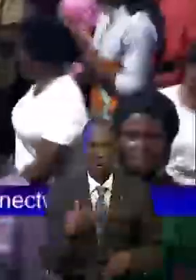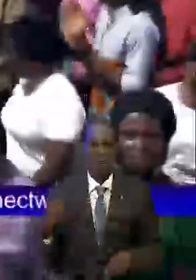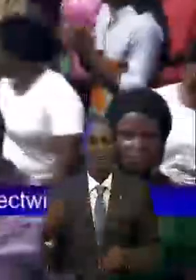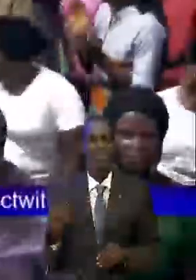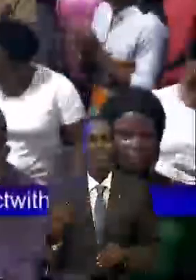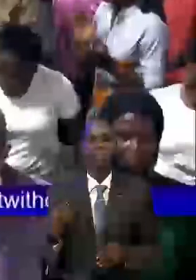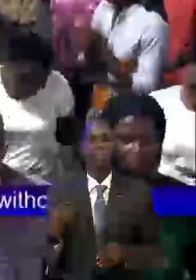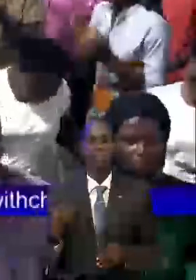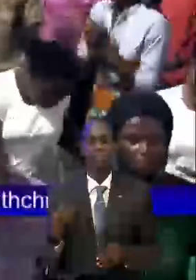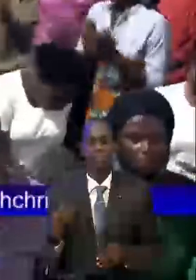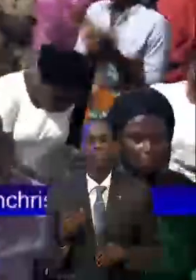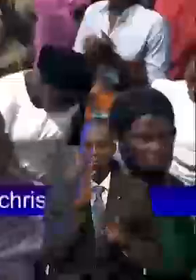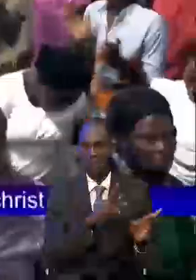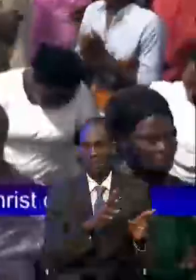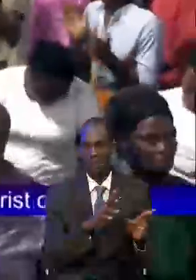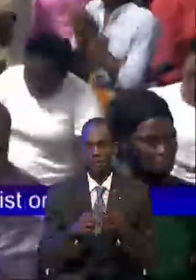And don't go